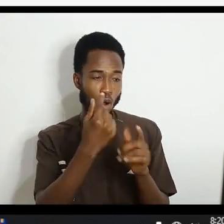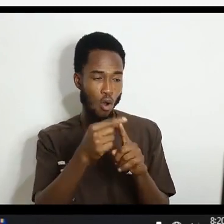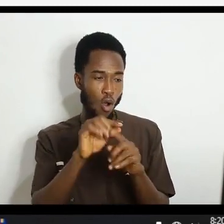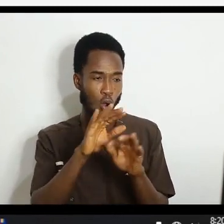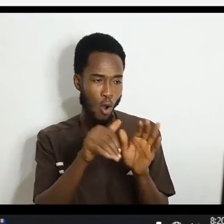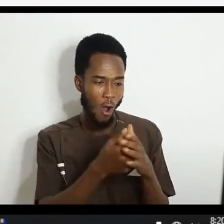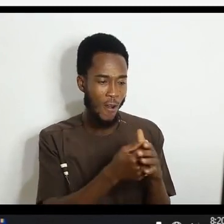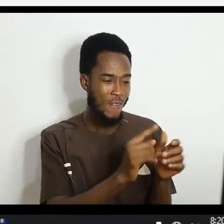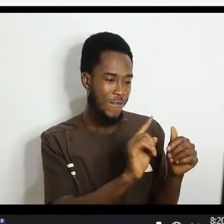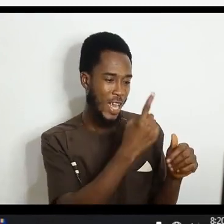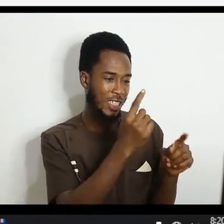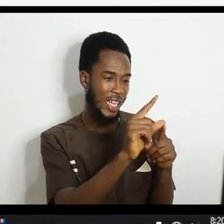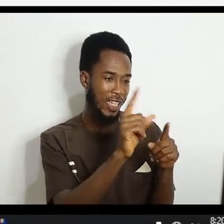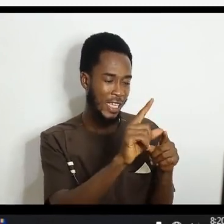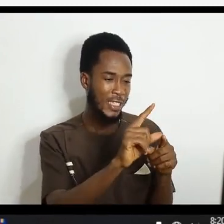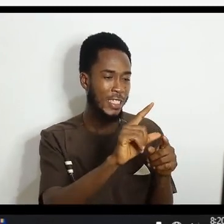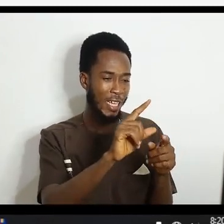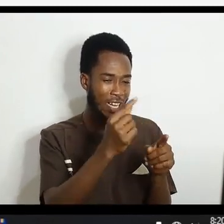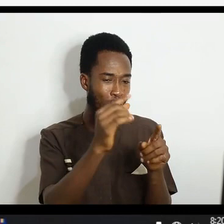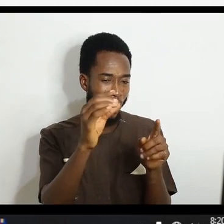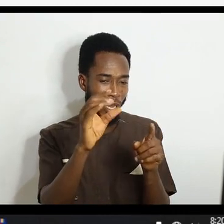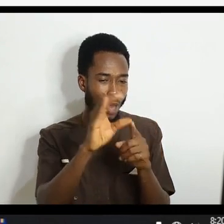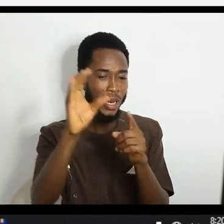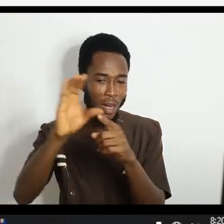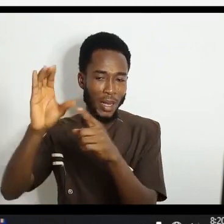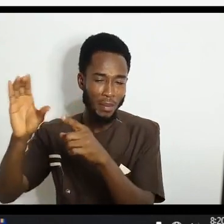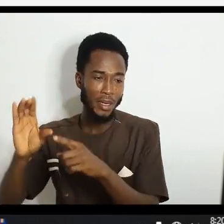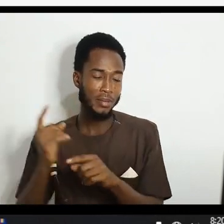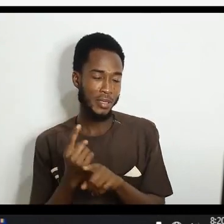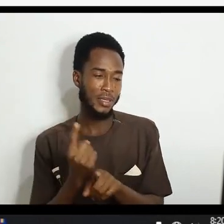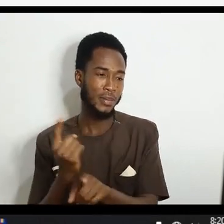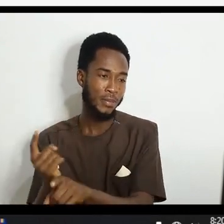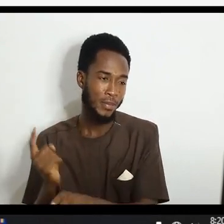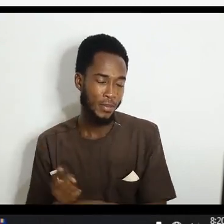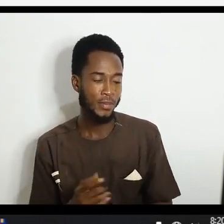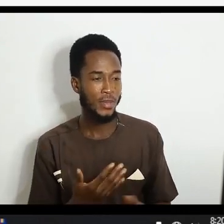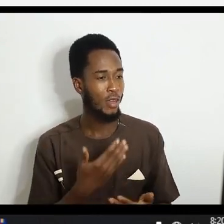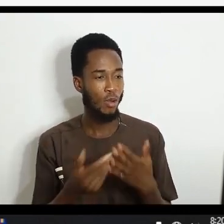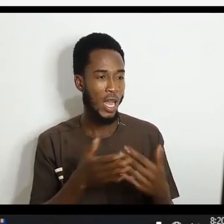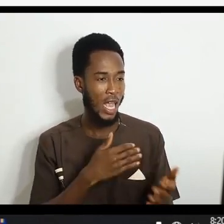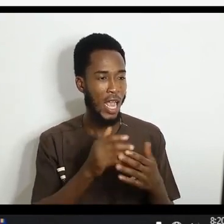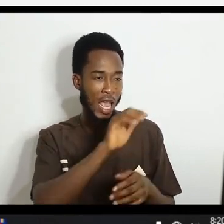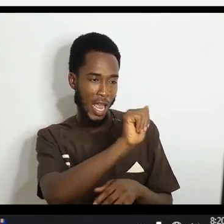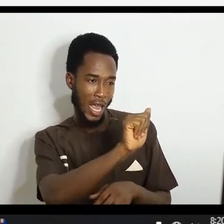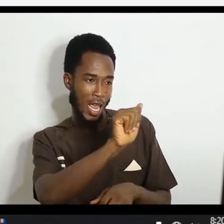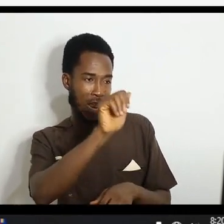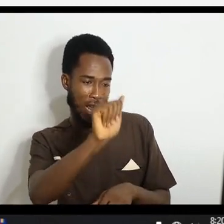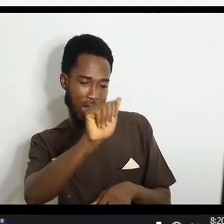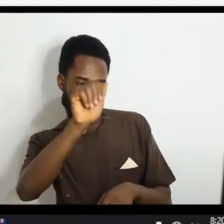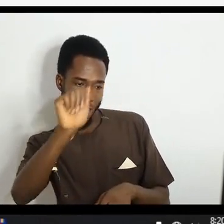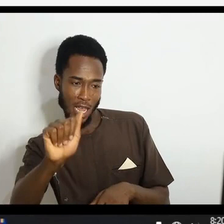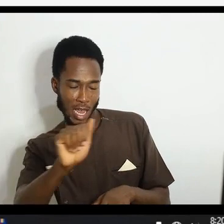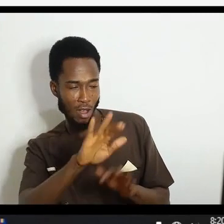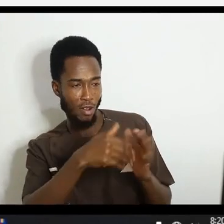word will start with a capital letter. So that is what the A and B, the capital